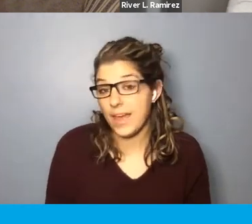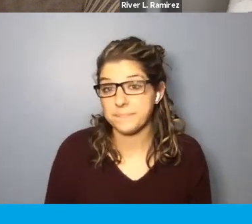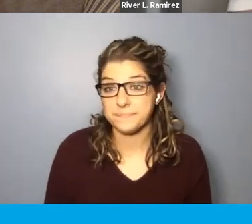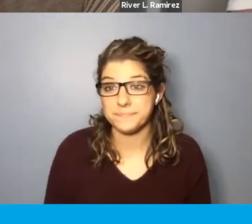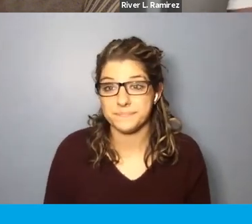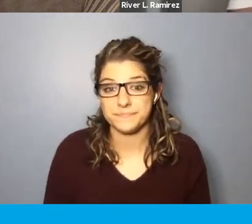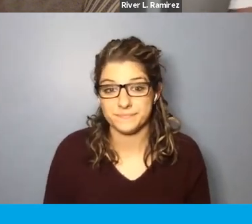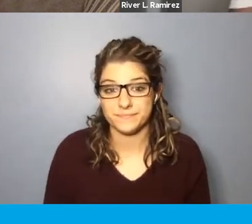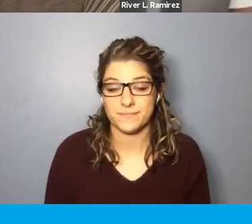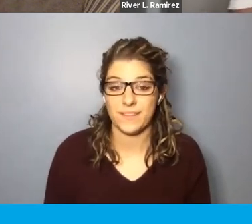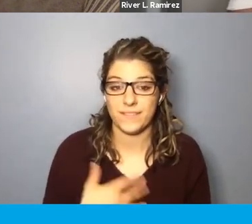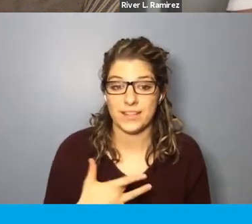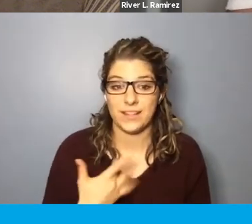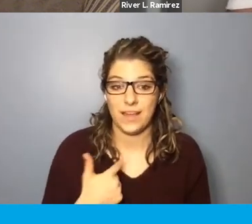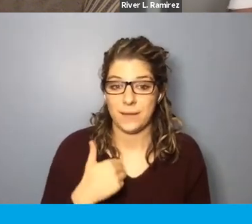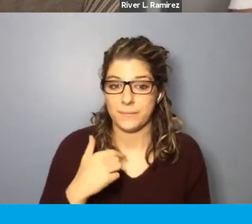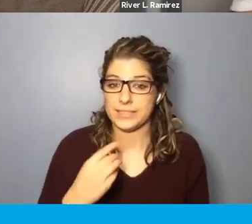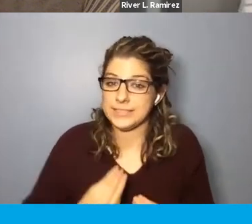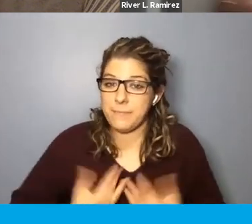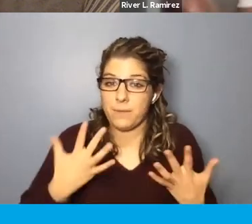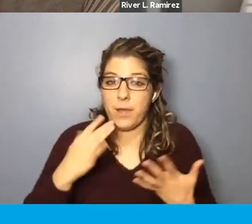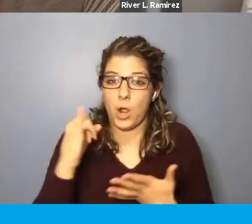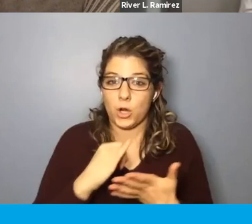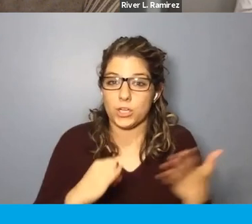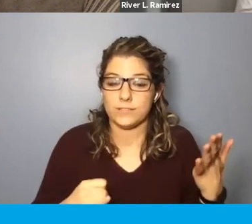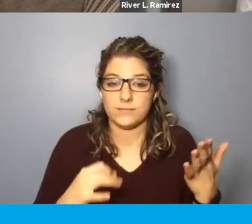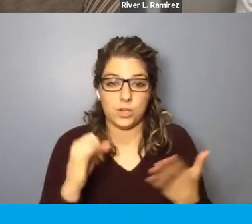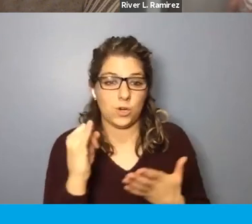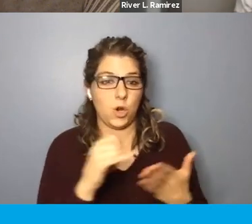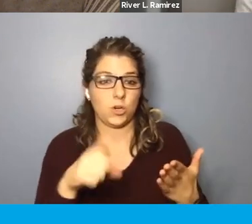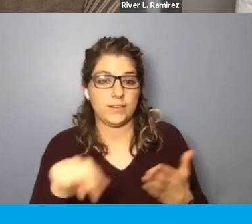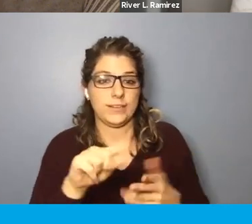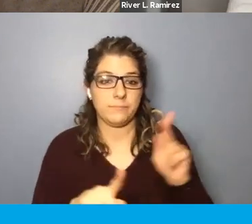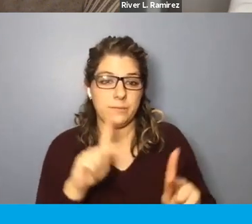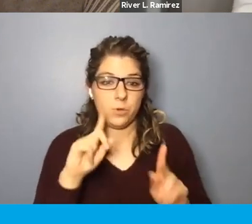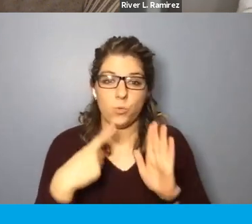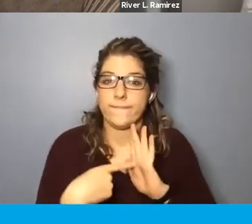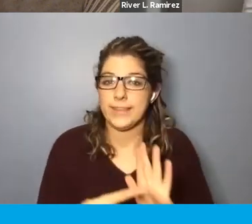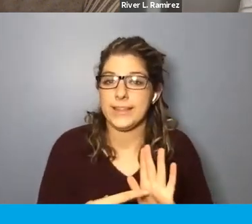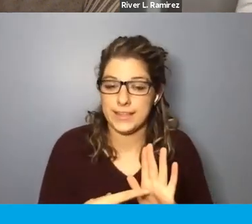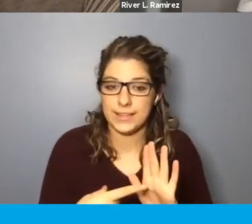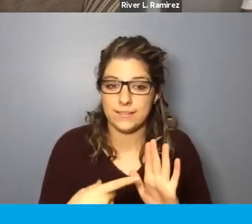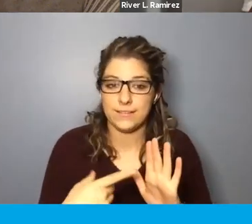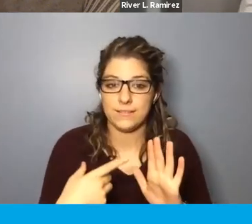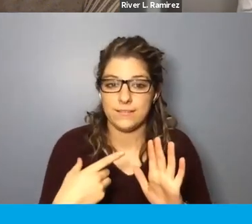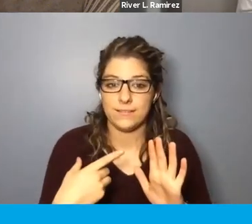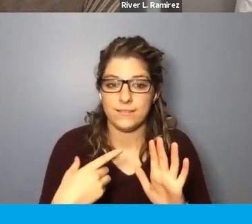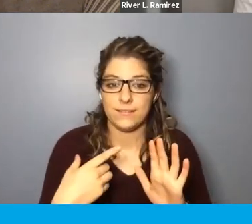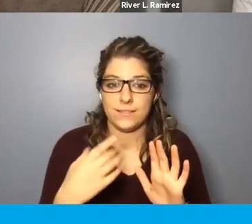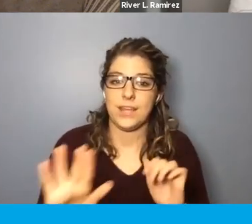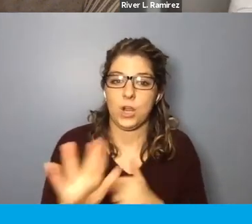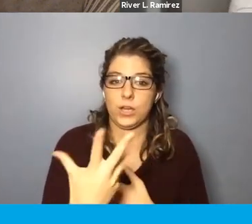And I feel like I'm so inspired by art, and art is people revealing kind of like their